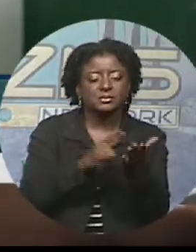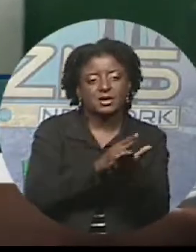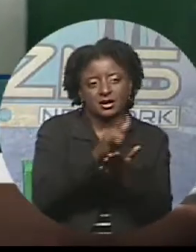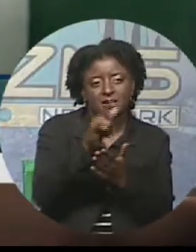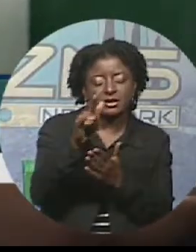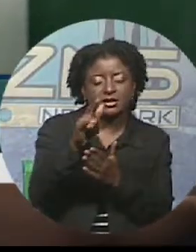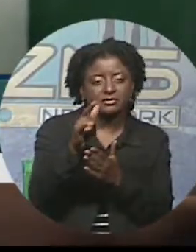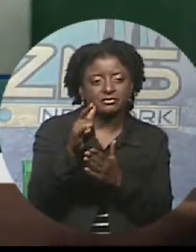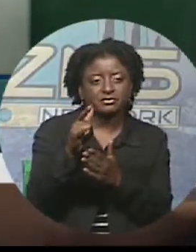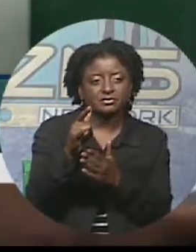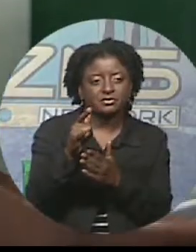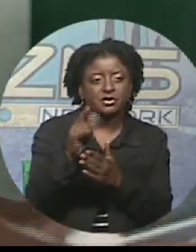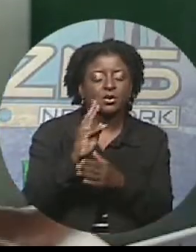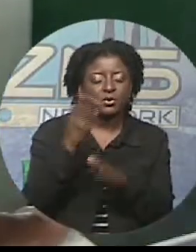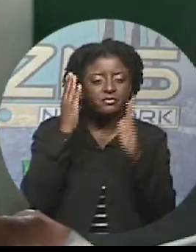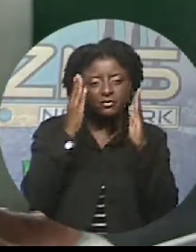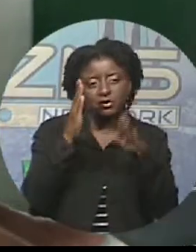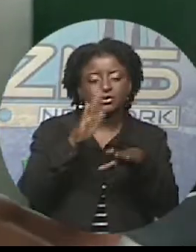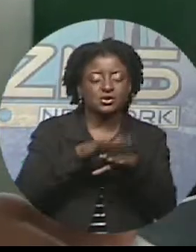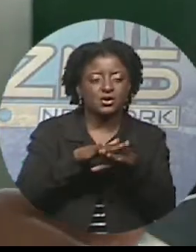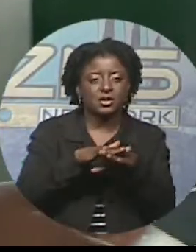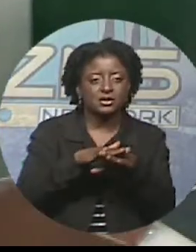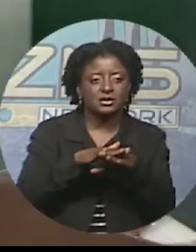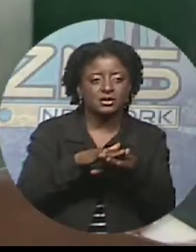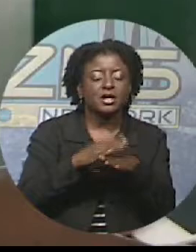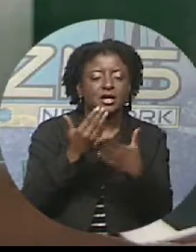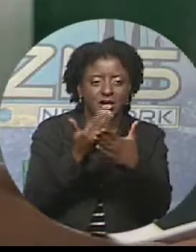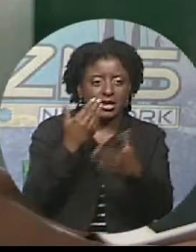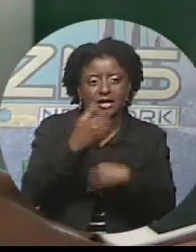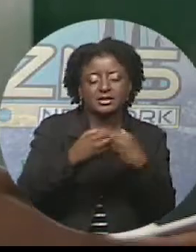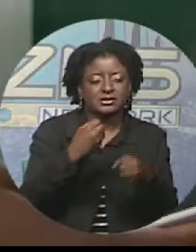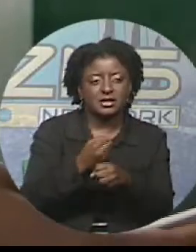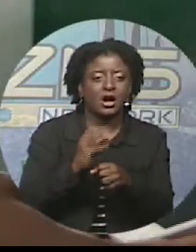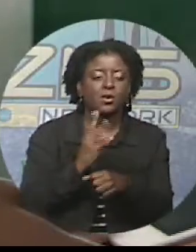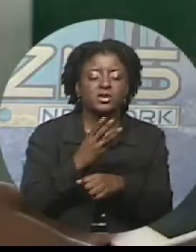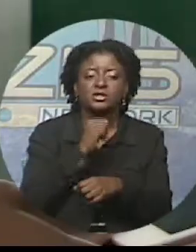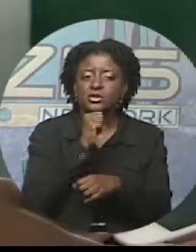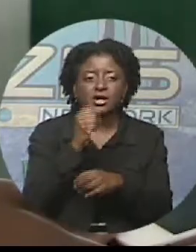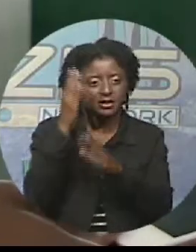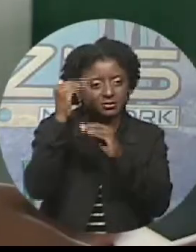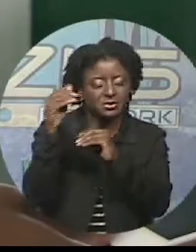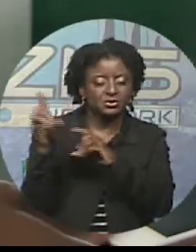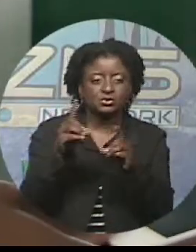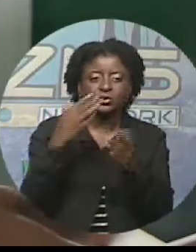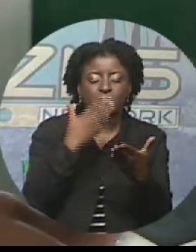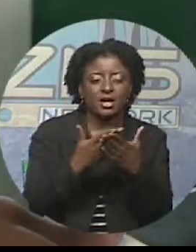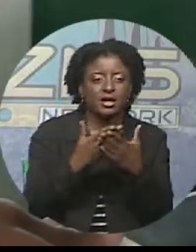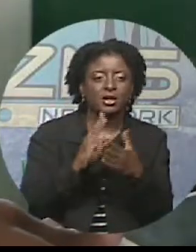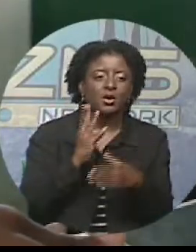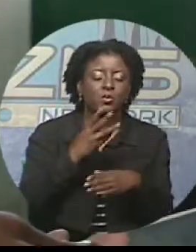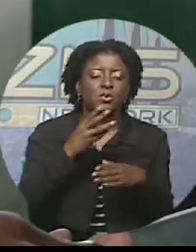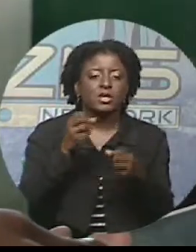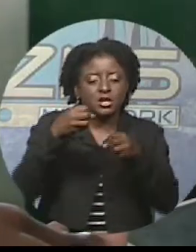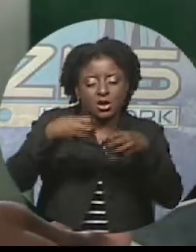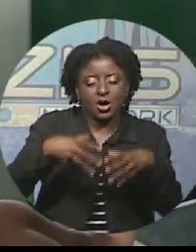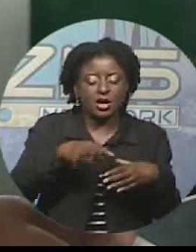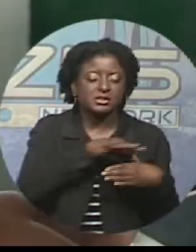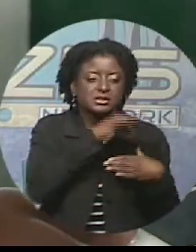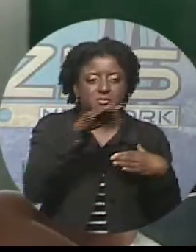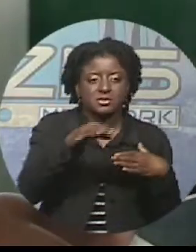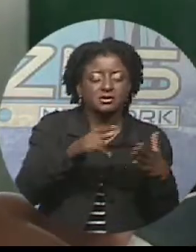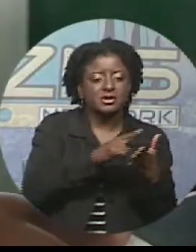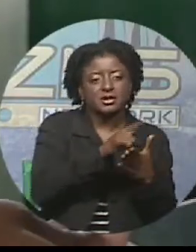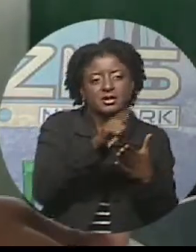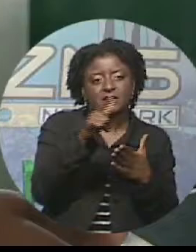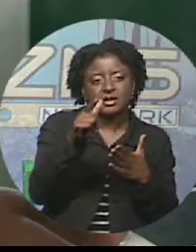I said last year, and I said throughout the year, that we expected not to do well because we lost Spirit. We lost Spirit when we came in. Spirit was